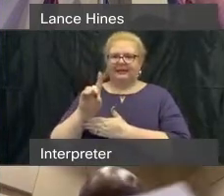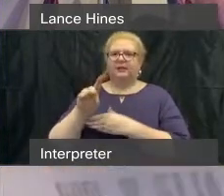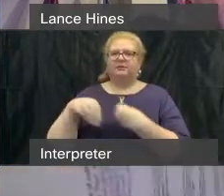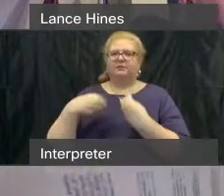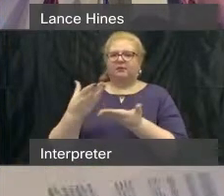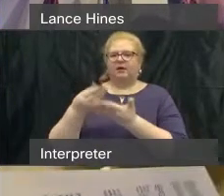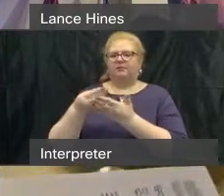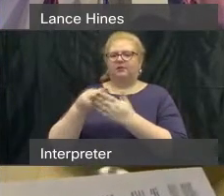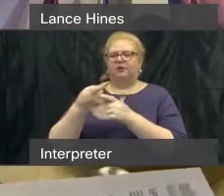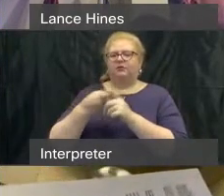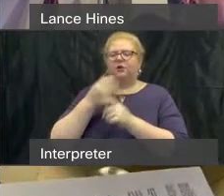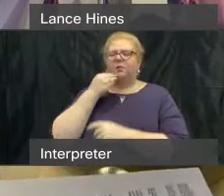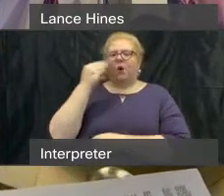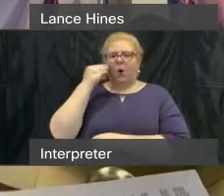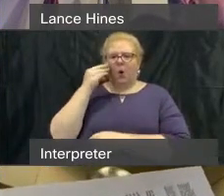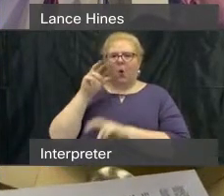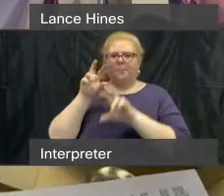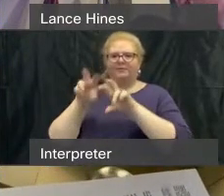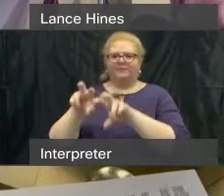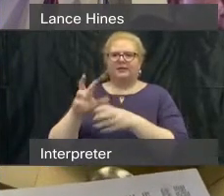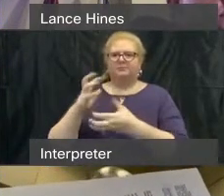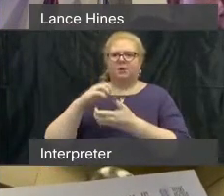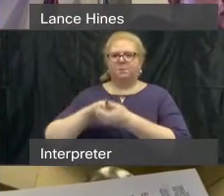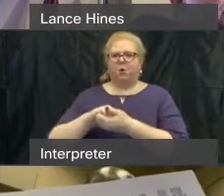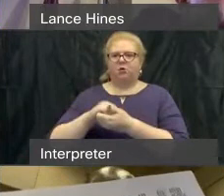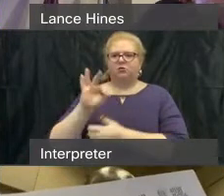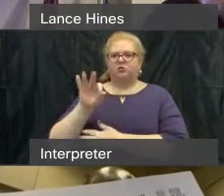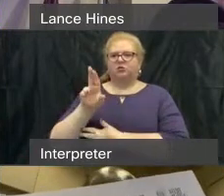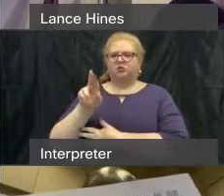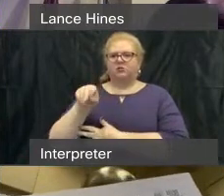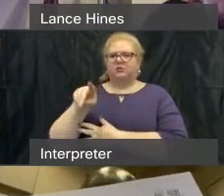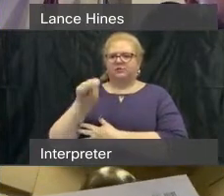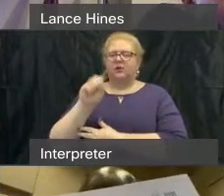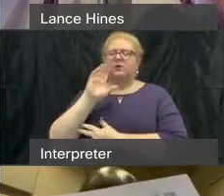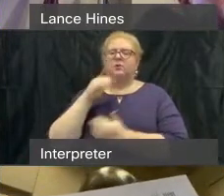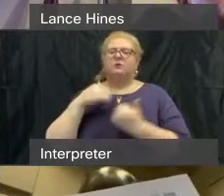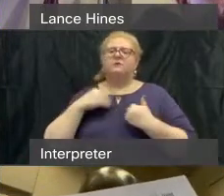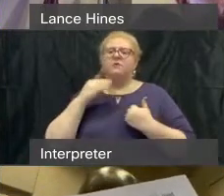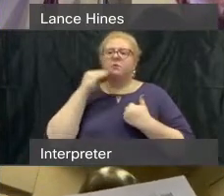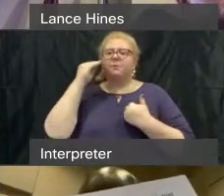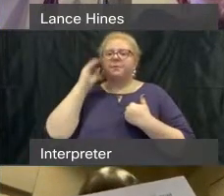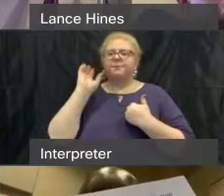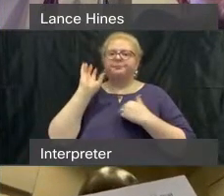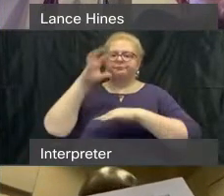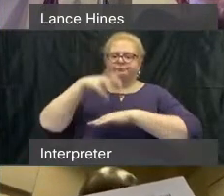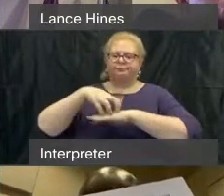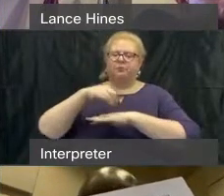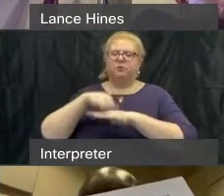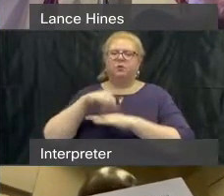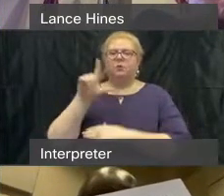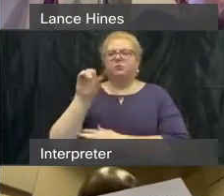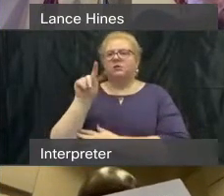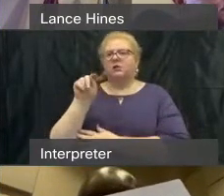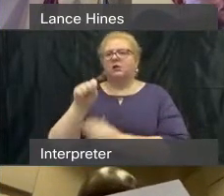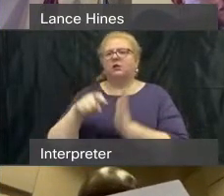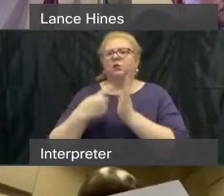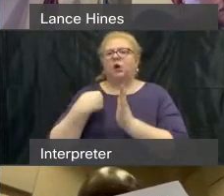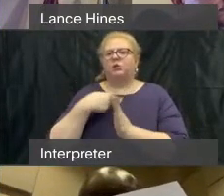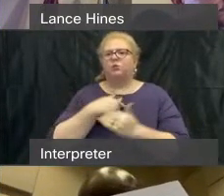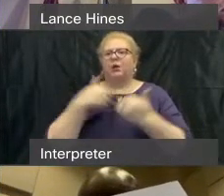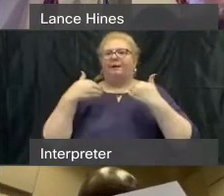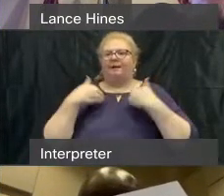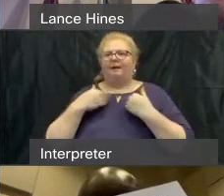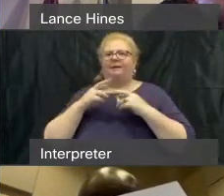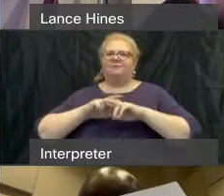Program funds. And they will have an opportunity to develop on those lots once we get the infrastructure put in on the 14 lots on